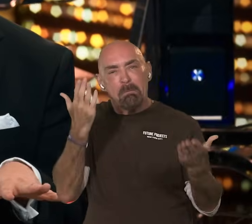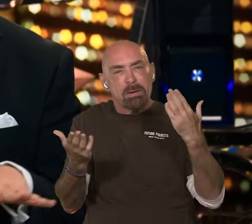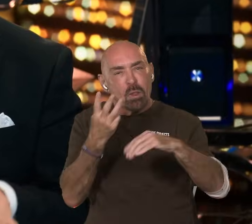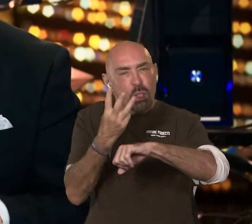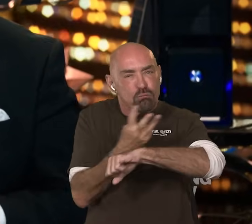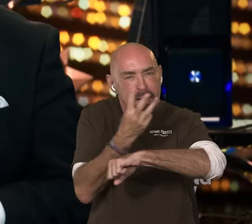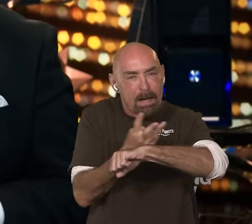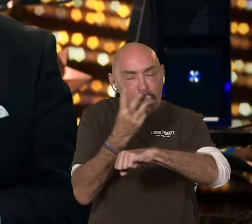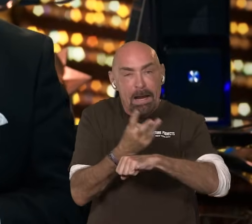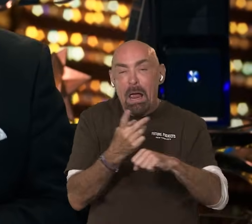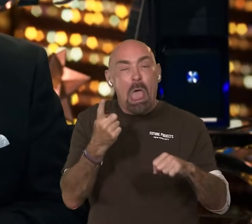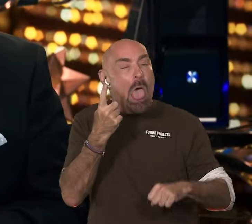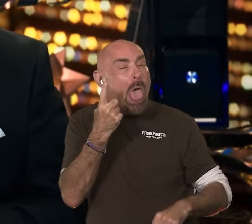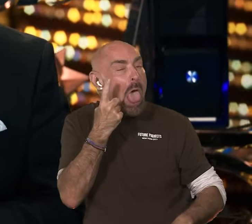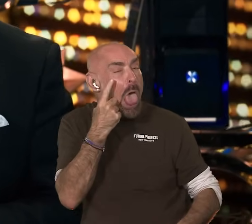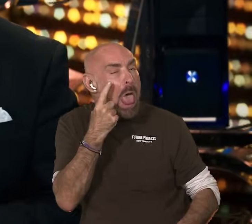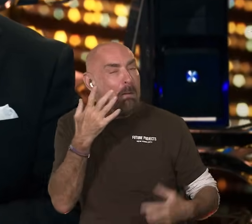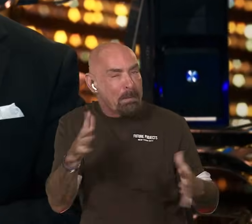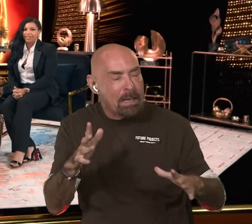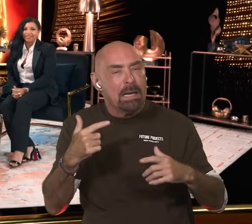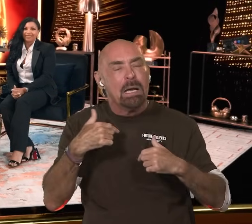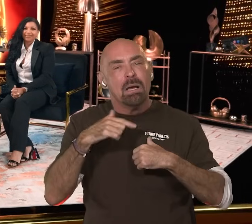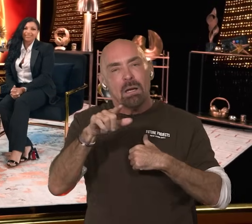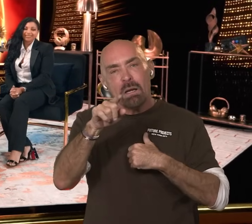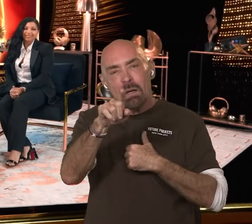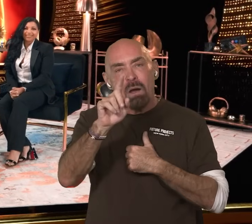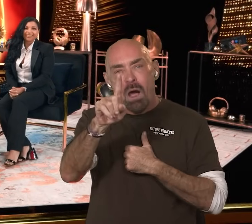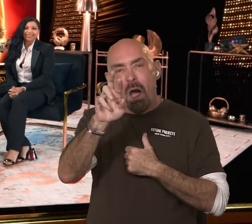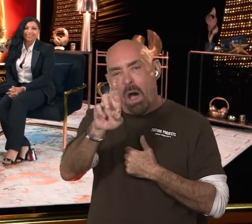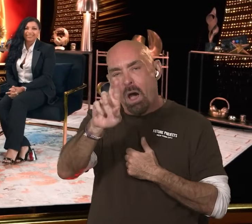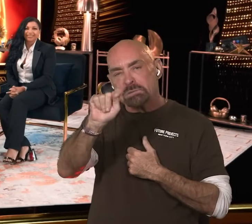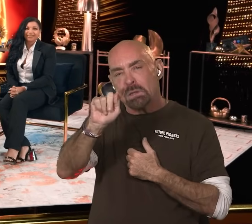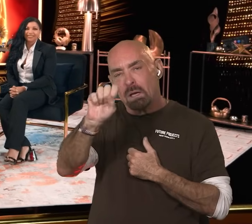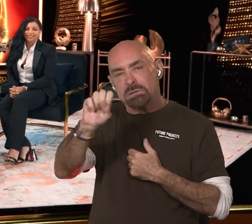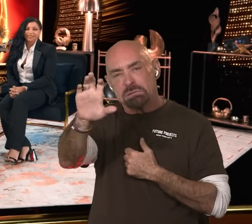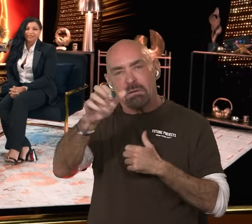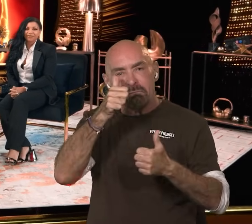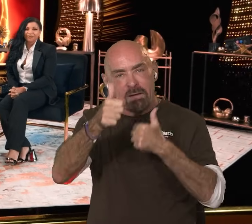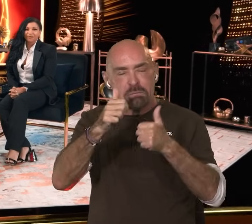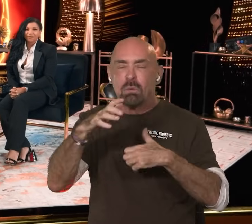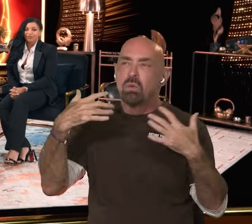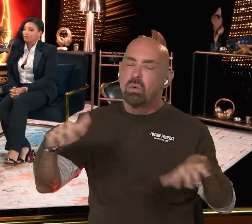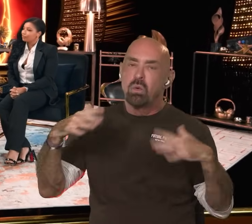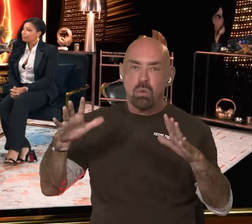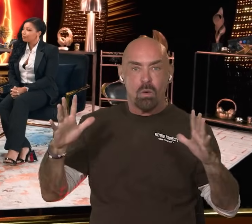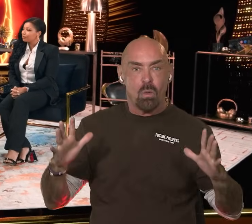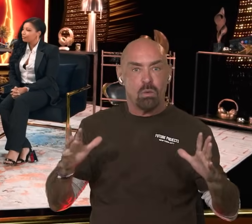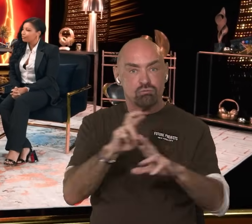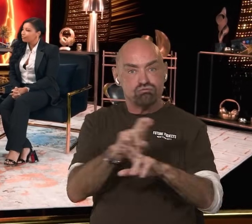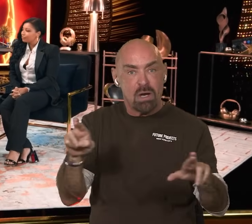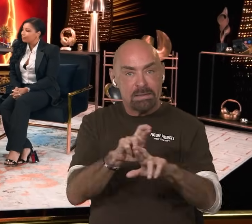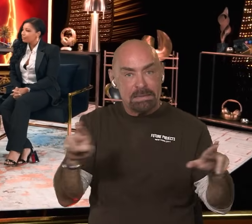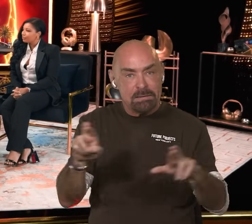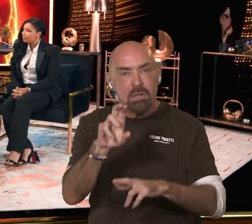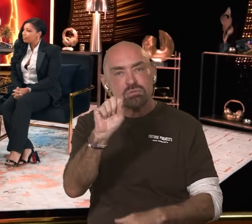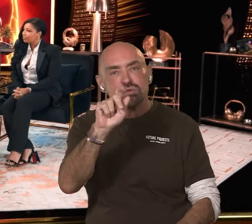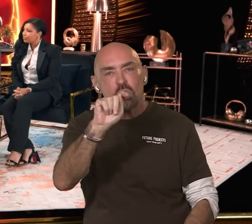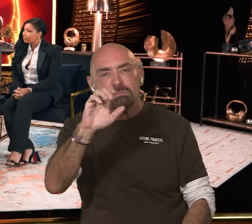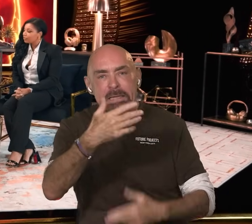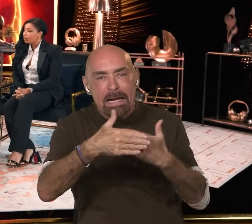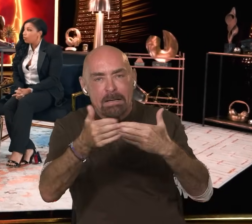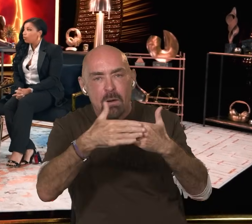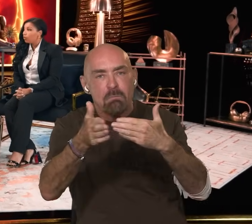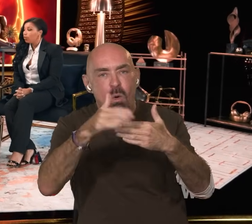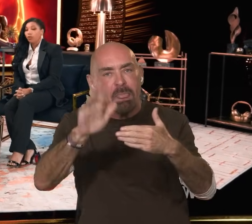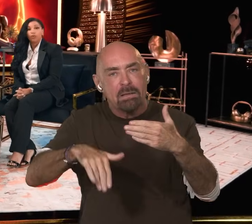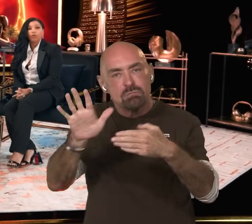3 hours. I even dipped a toe in a little bit. Crazy. But now for all you RTS fans out there, heads up, because with Stormgate, we've got a lot more